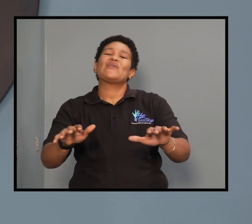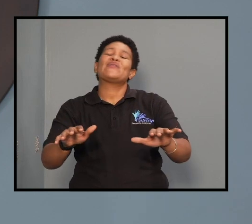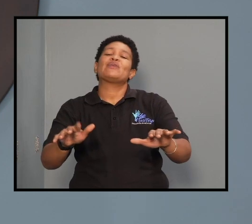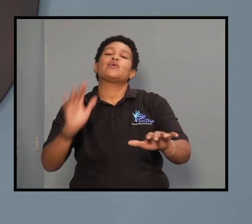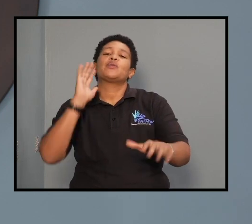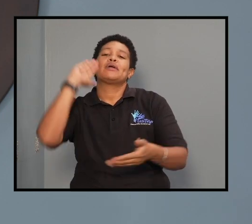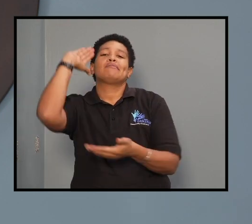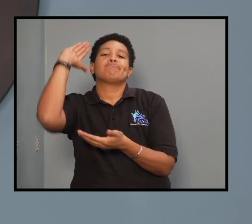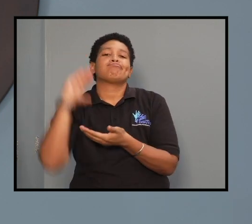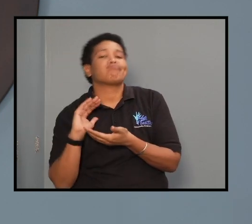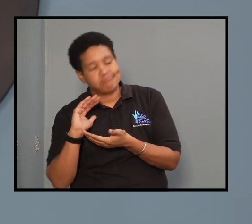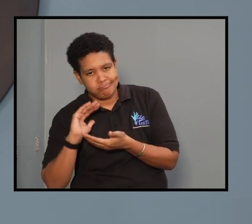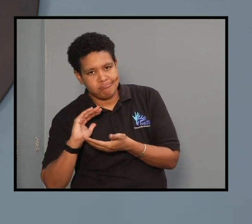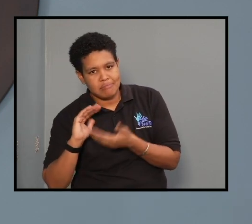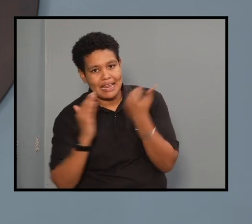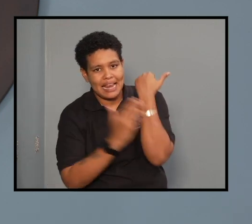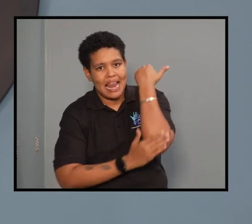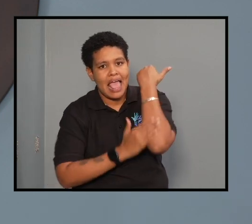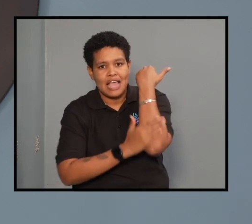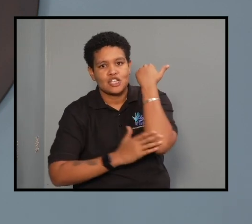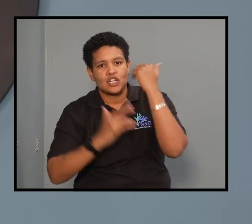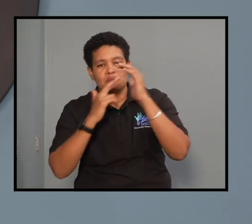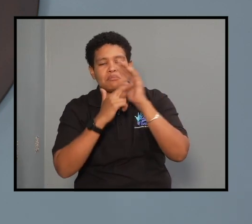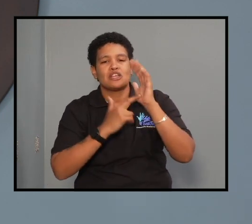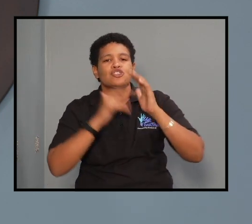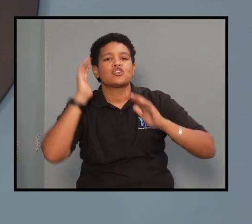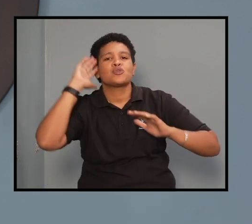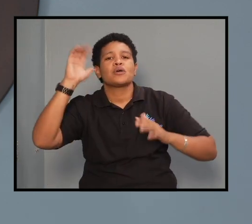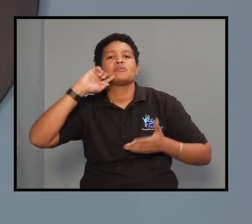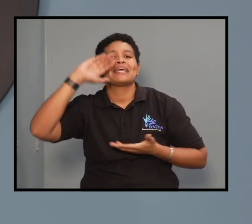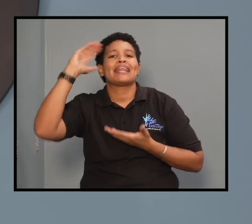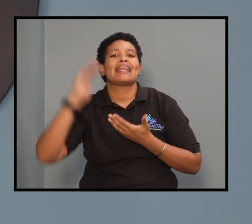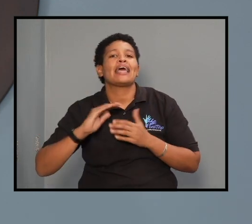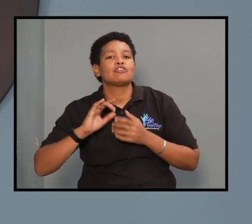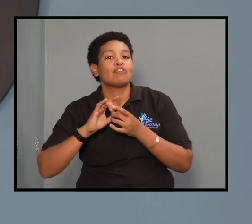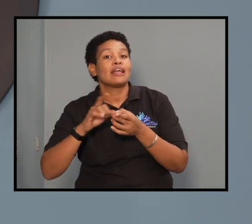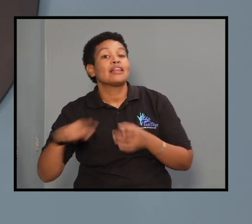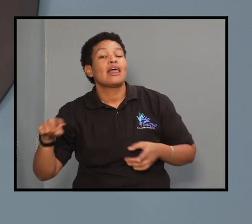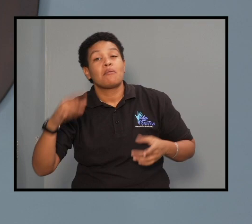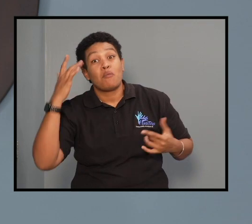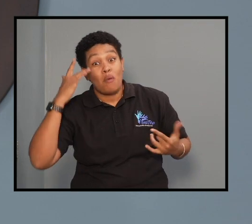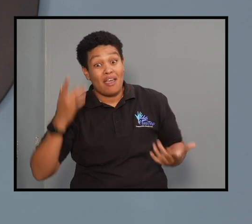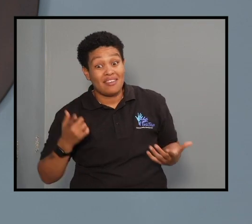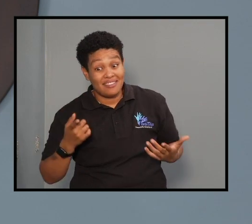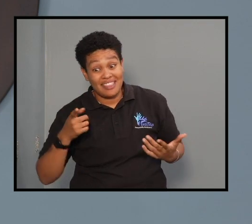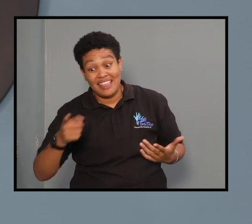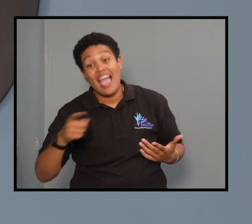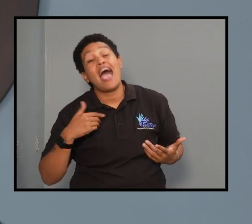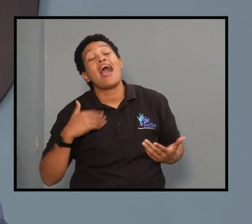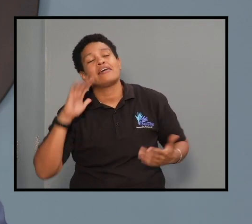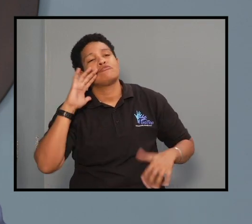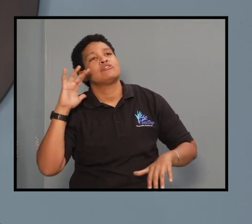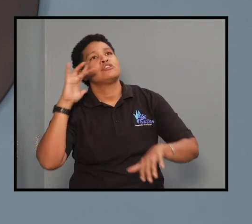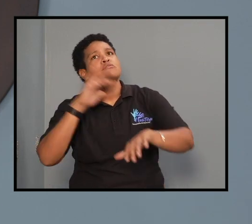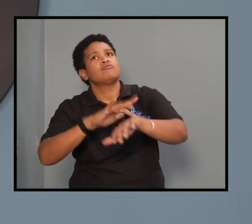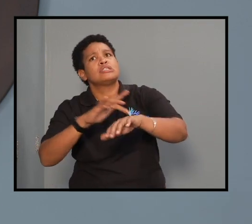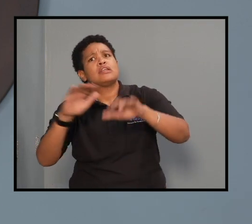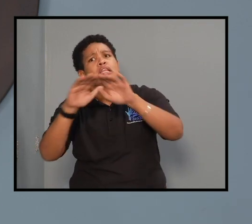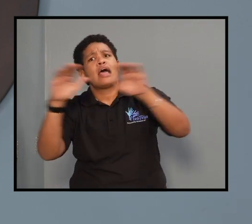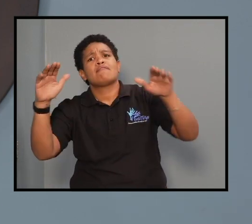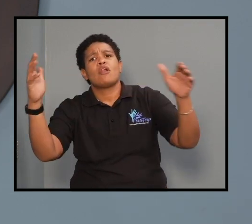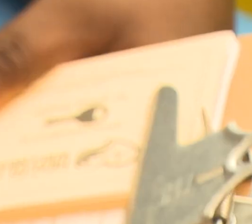would call, national measures would be less on them because they have reached that level